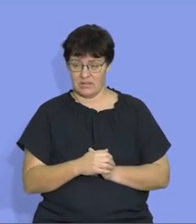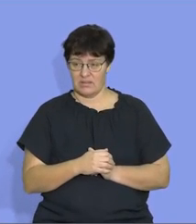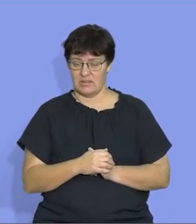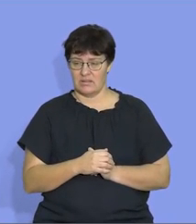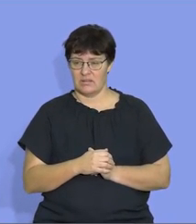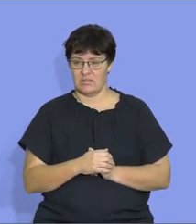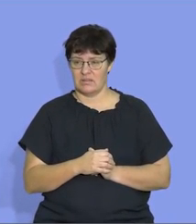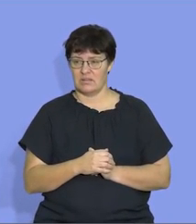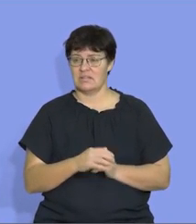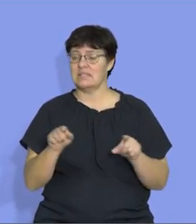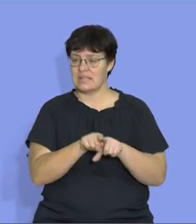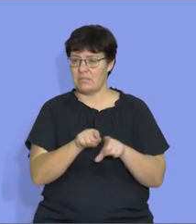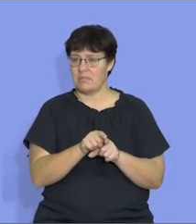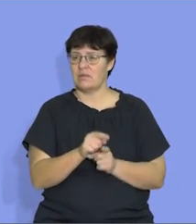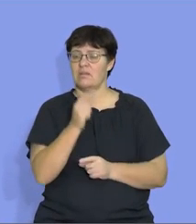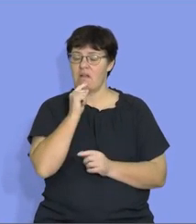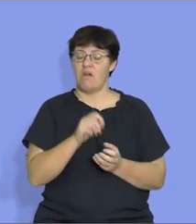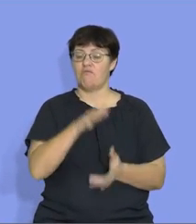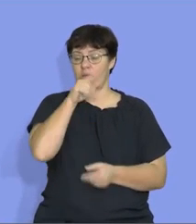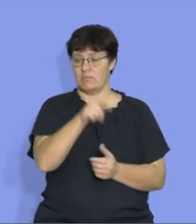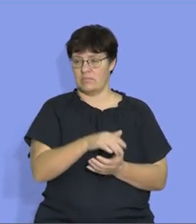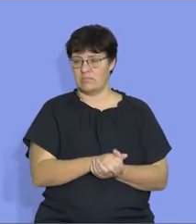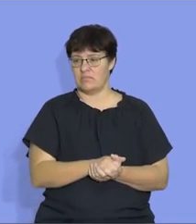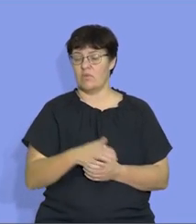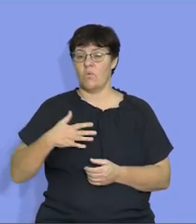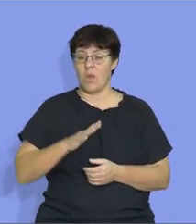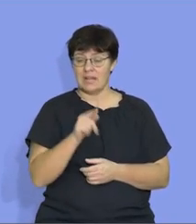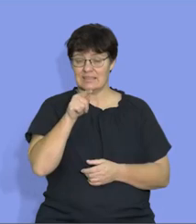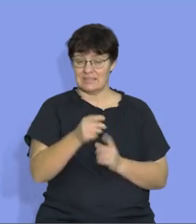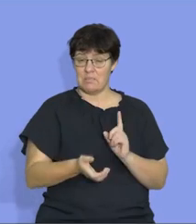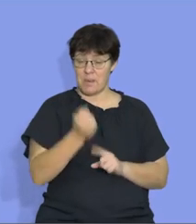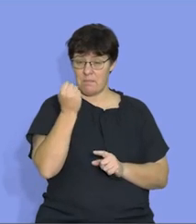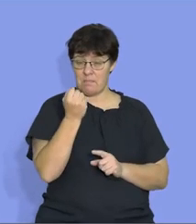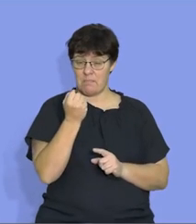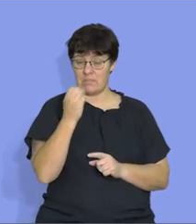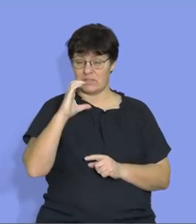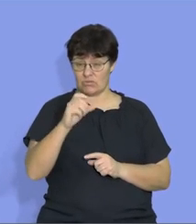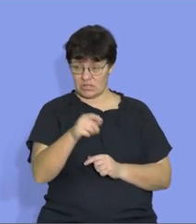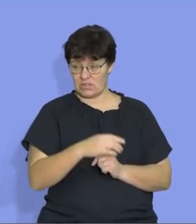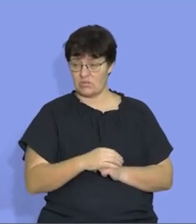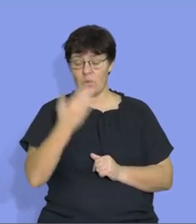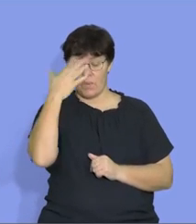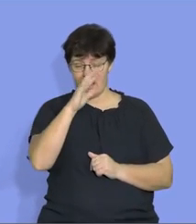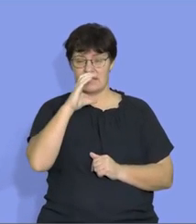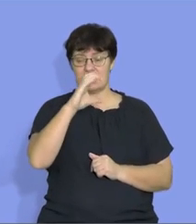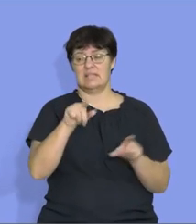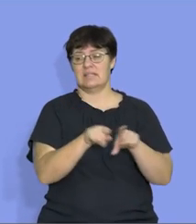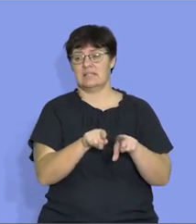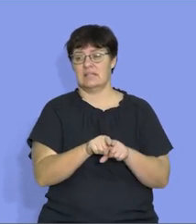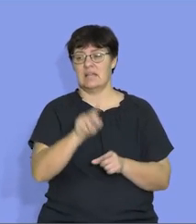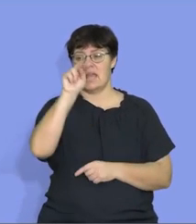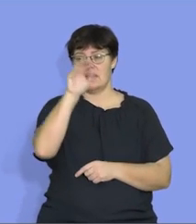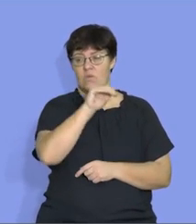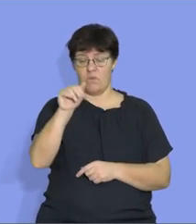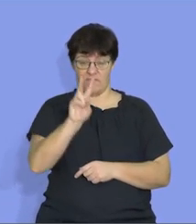also told that the volume is that. Now, if we want to find concentration, we know that concentration is number of moles per unit volume